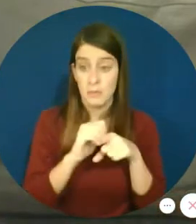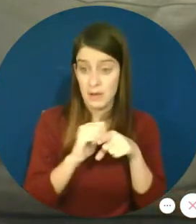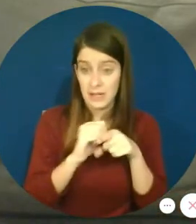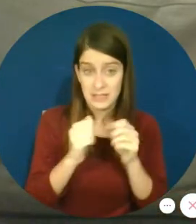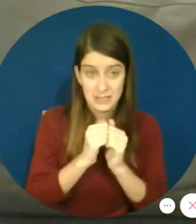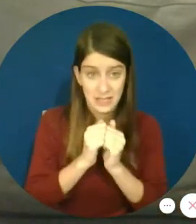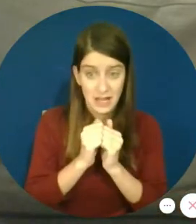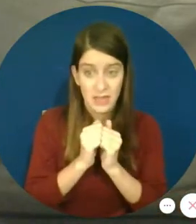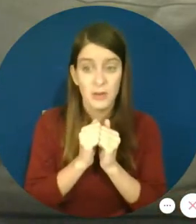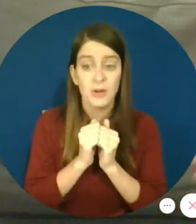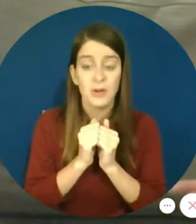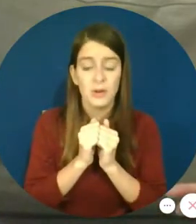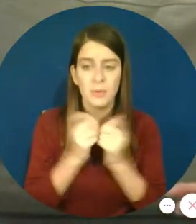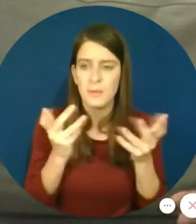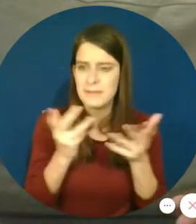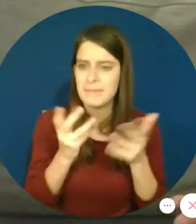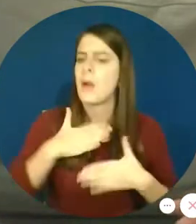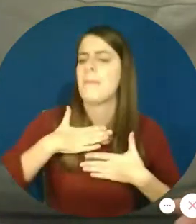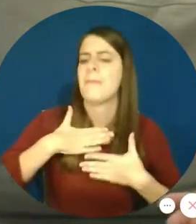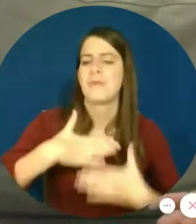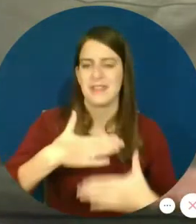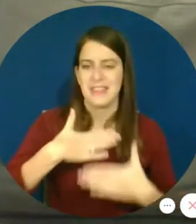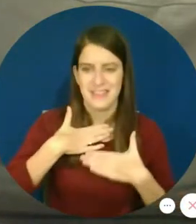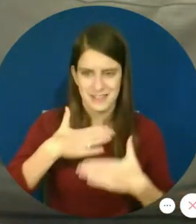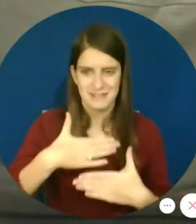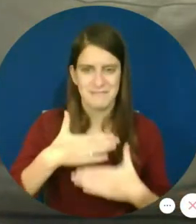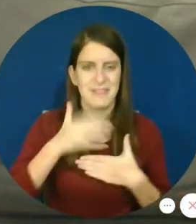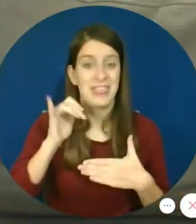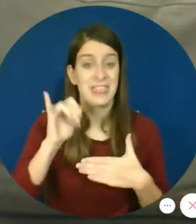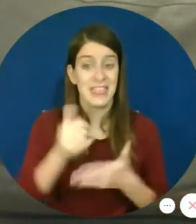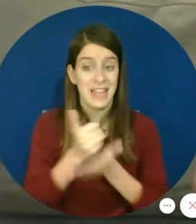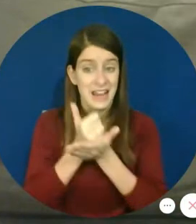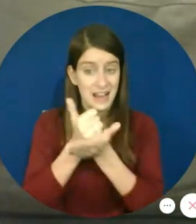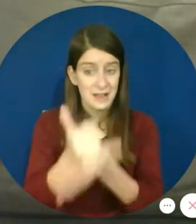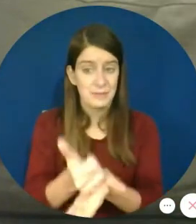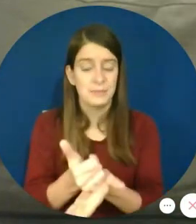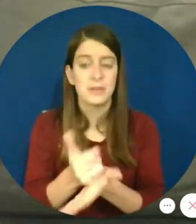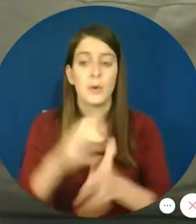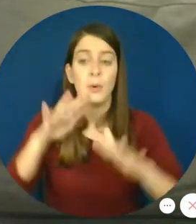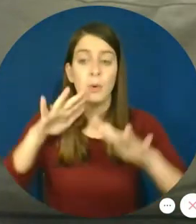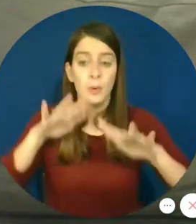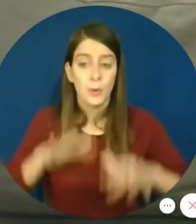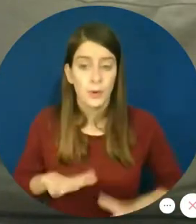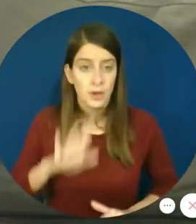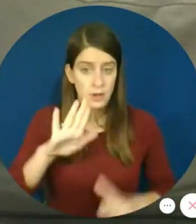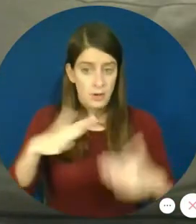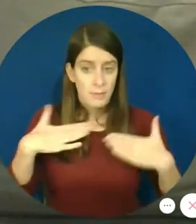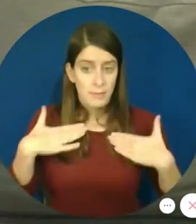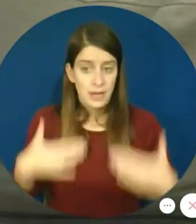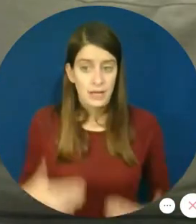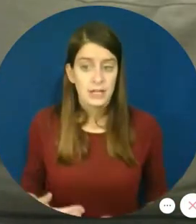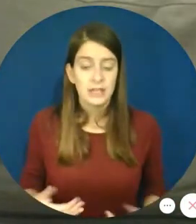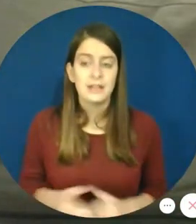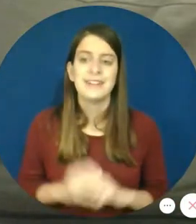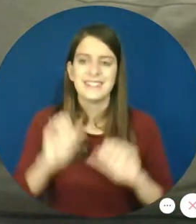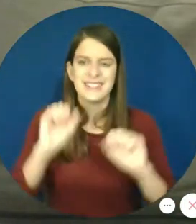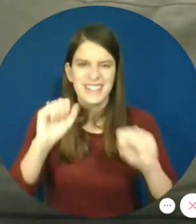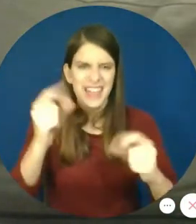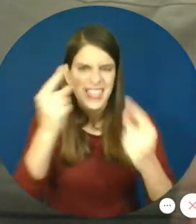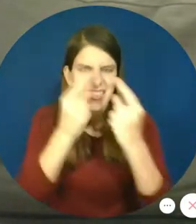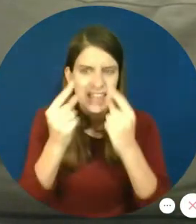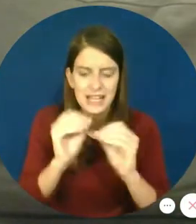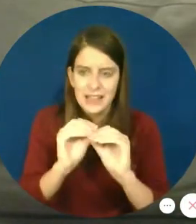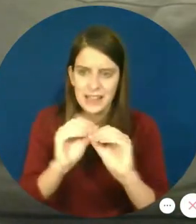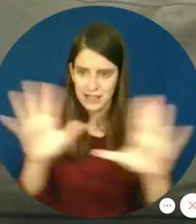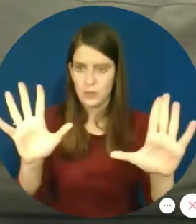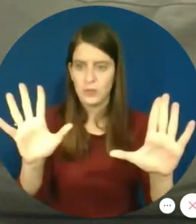in other videos have been breathing tools to help us be able to calm our bodies so that we can think more clearly